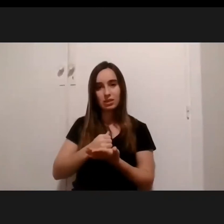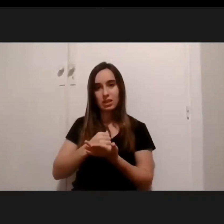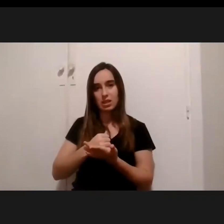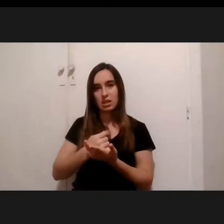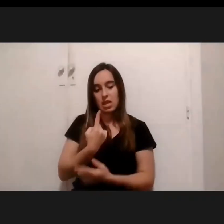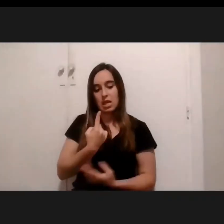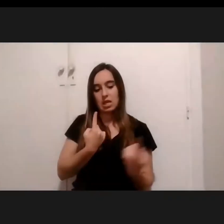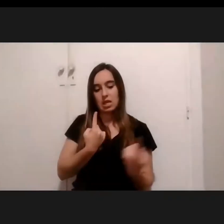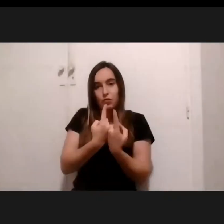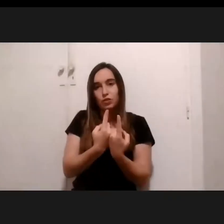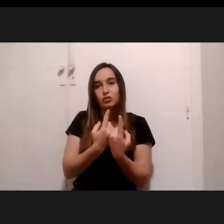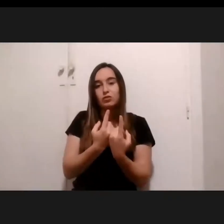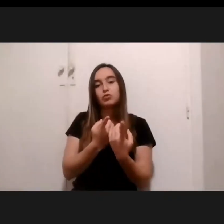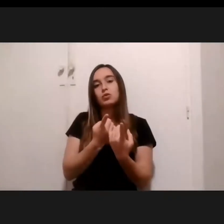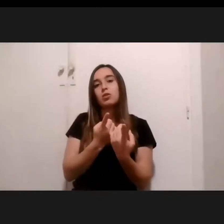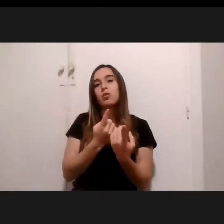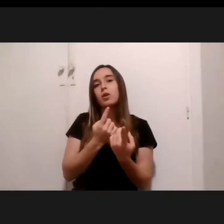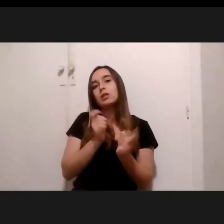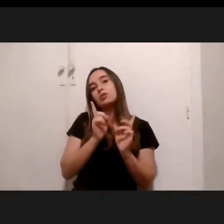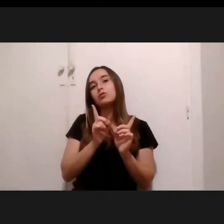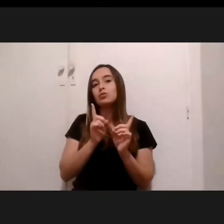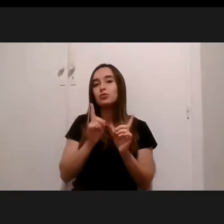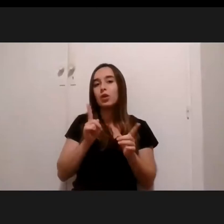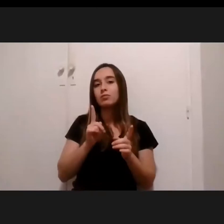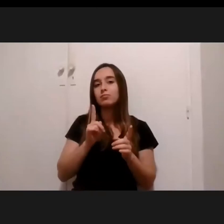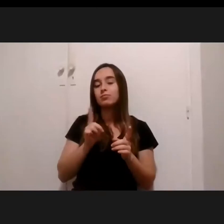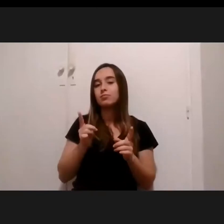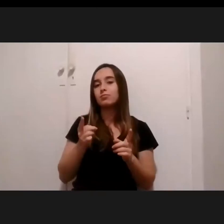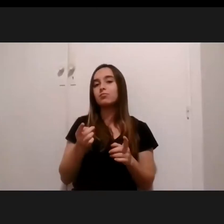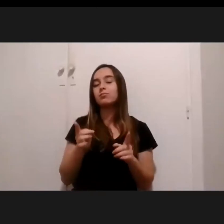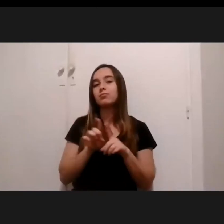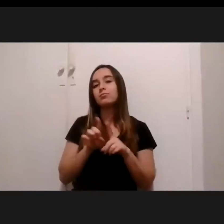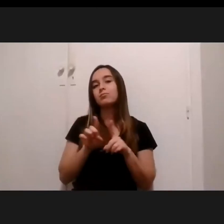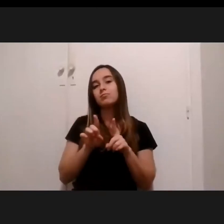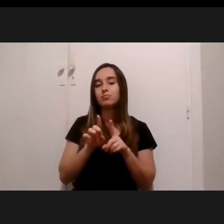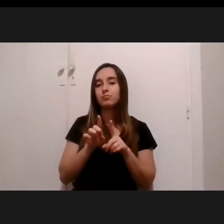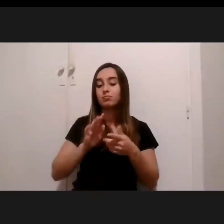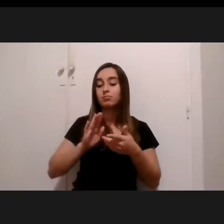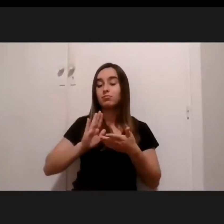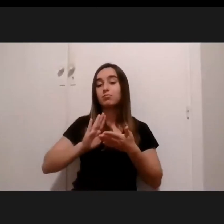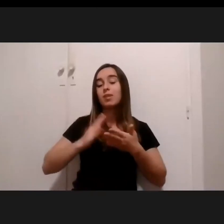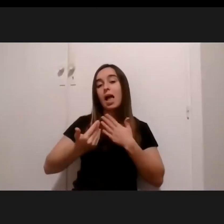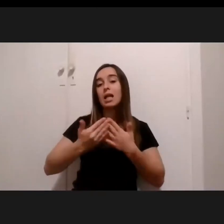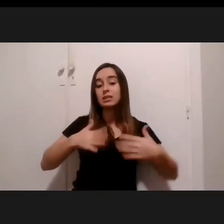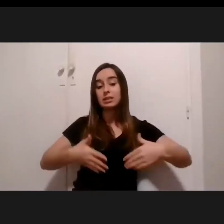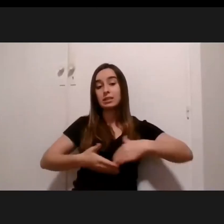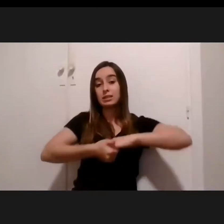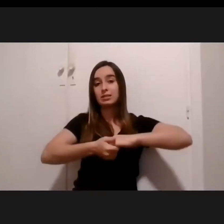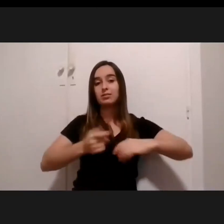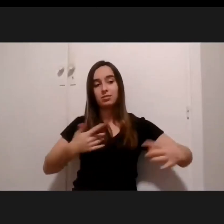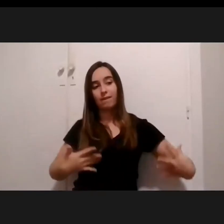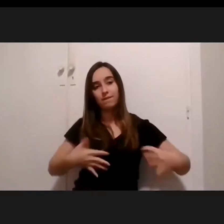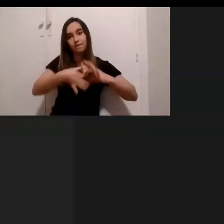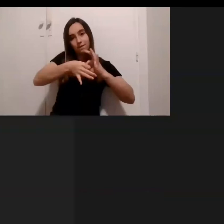hand point of view we started to learn how to use the devices, how we